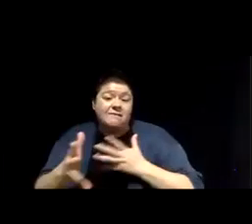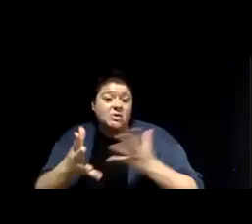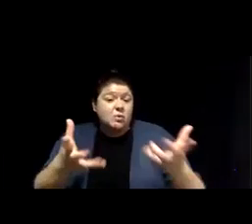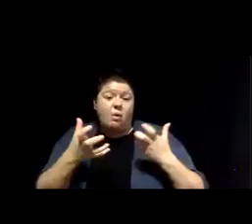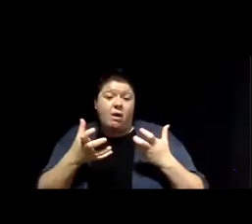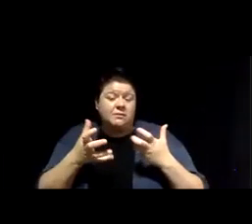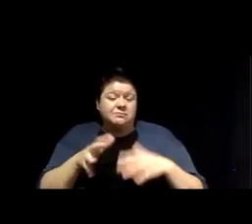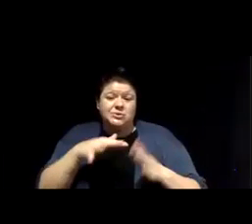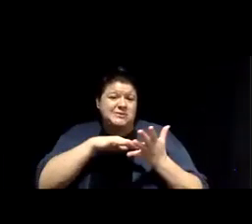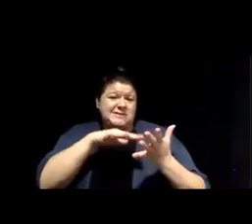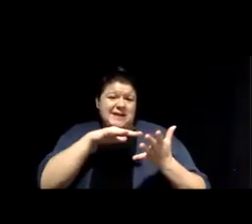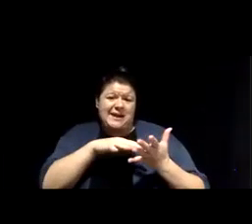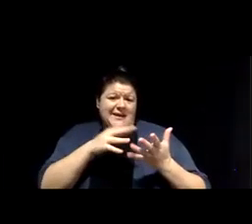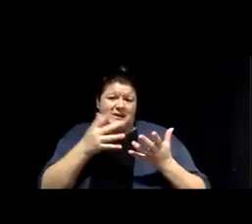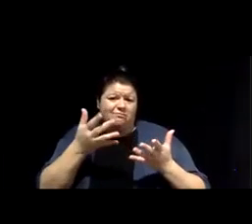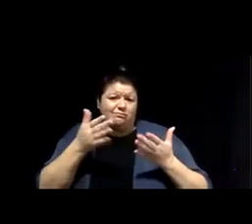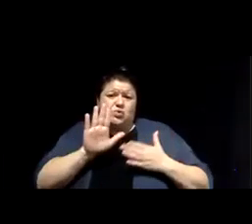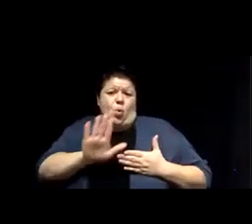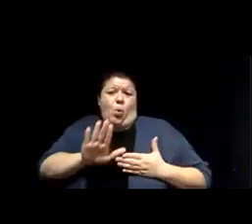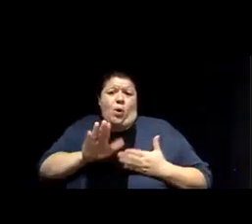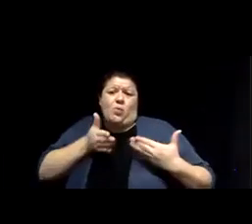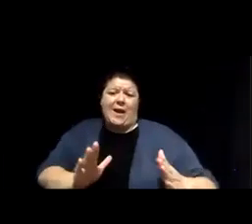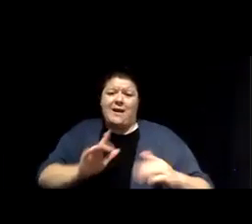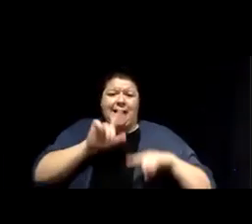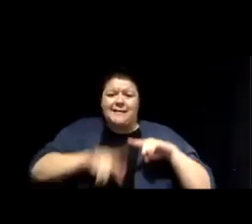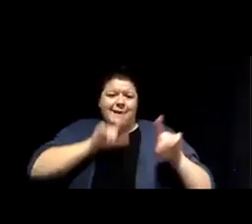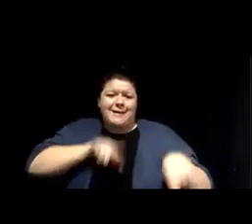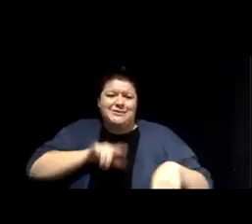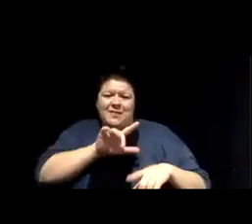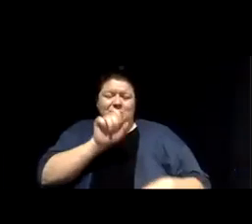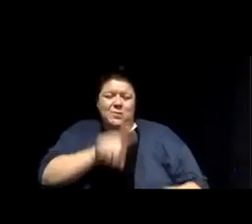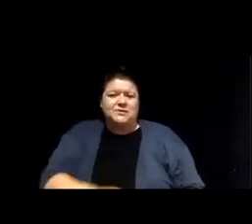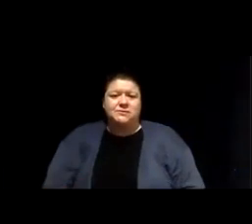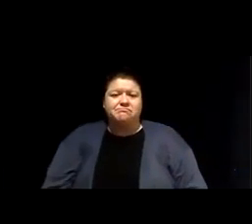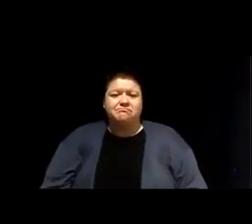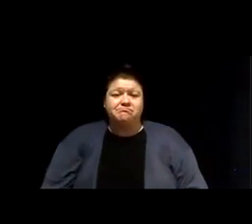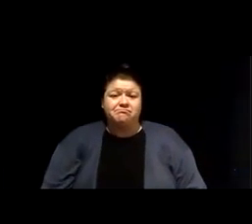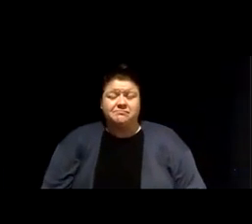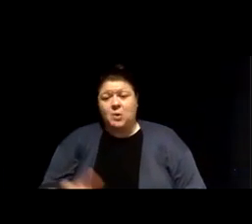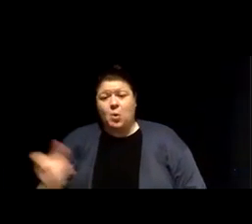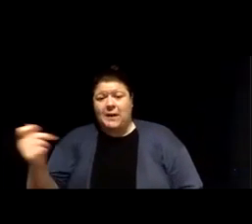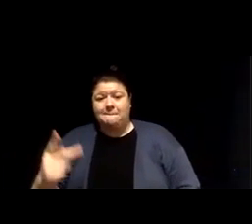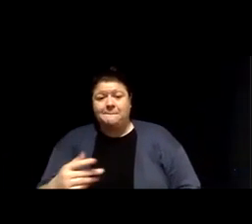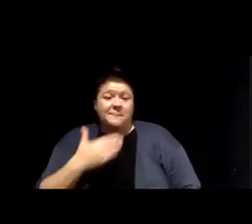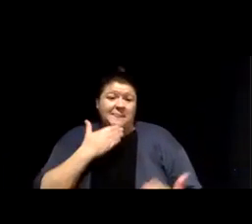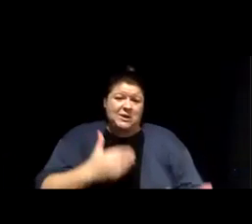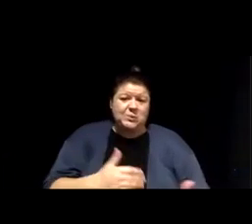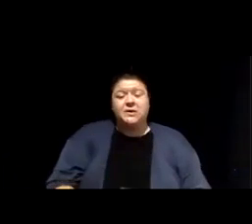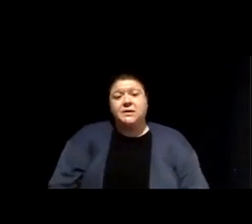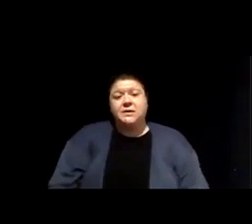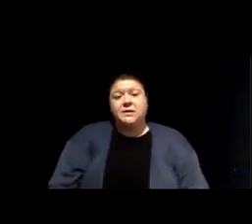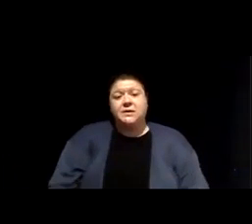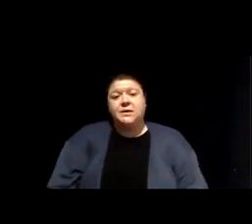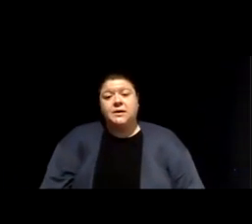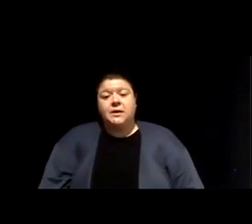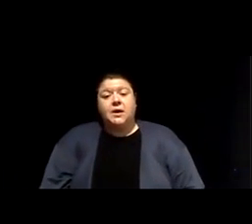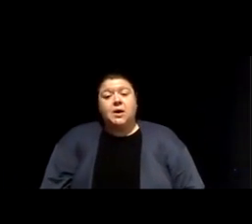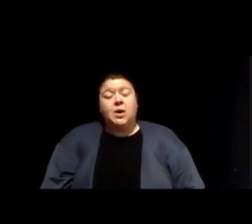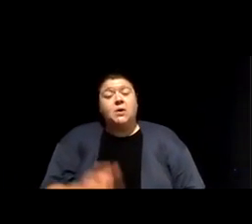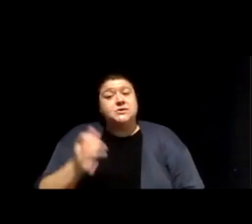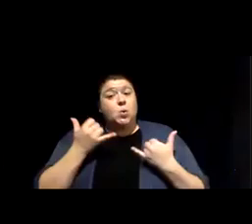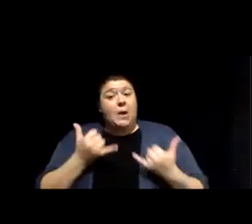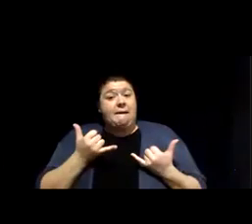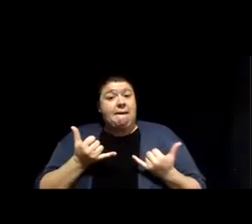study however studying works for you. I can't answer that question. Okay. Thank you. Okay, so what we're going to do right